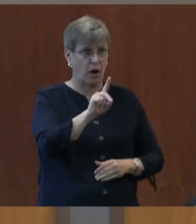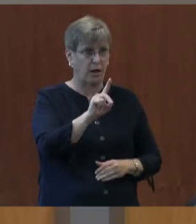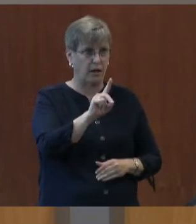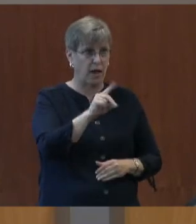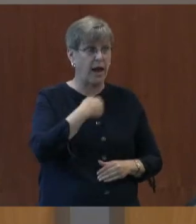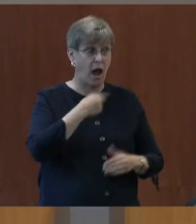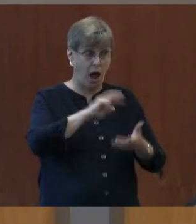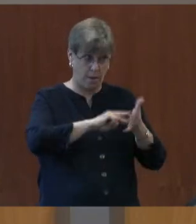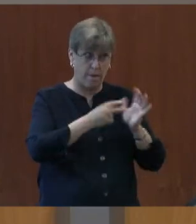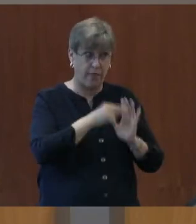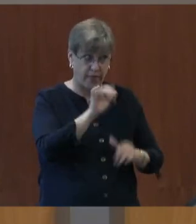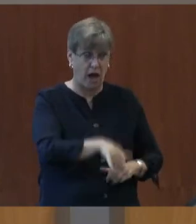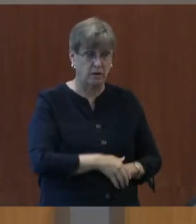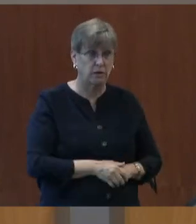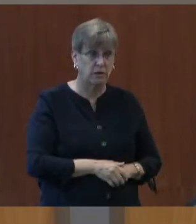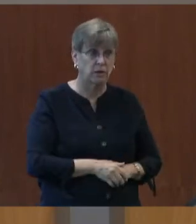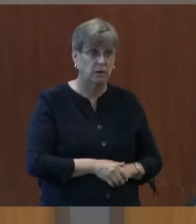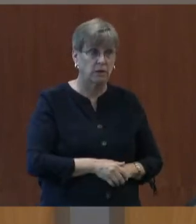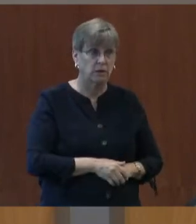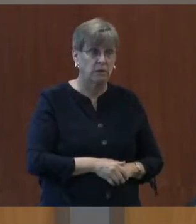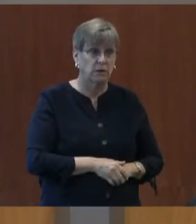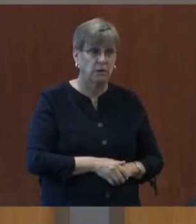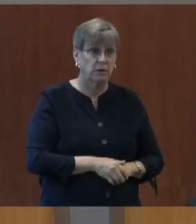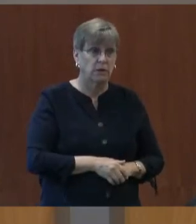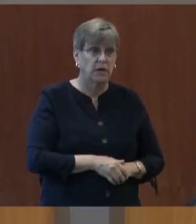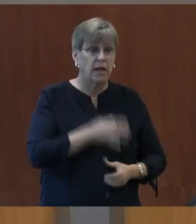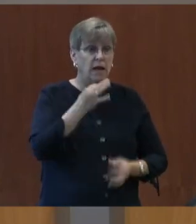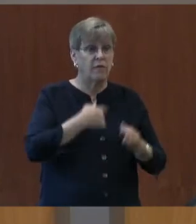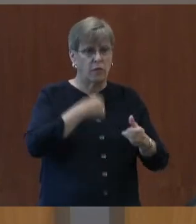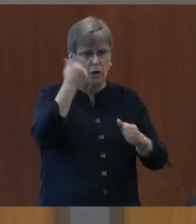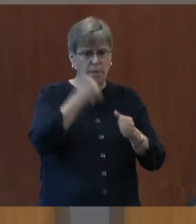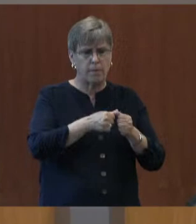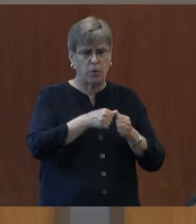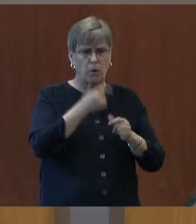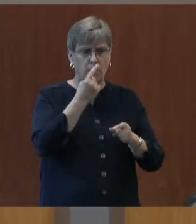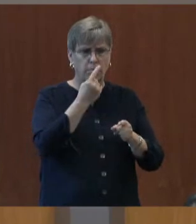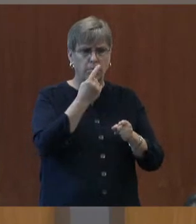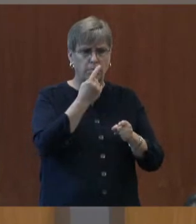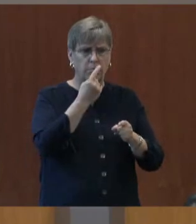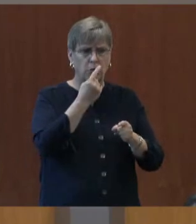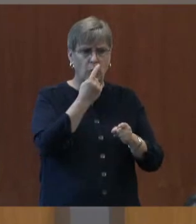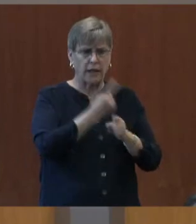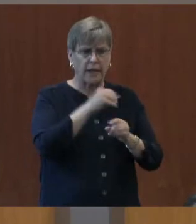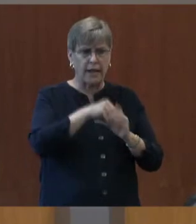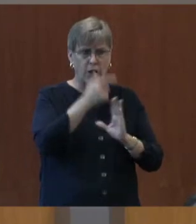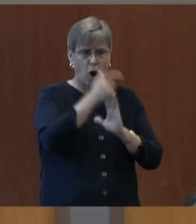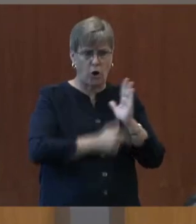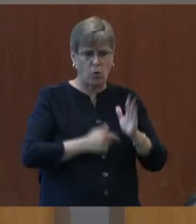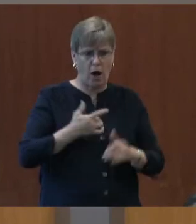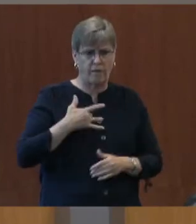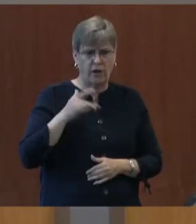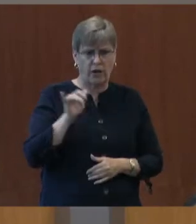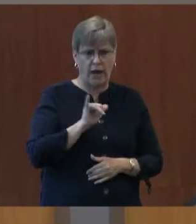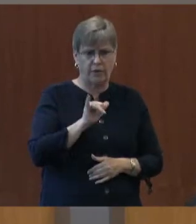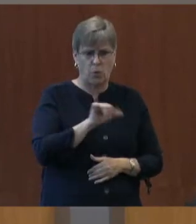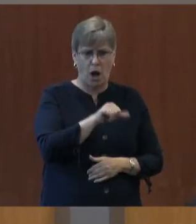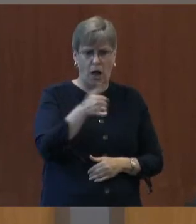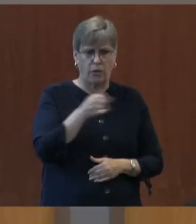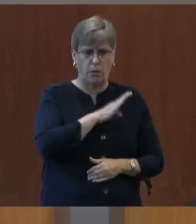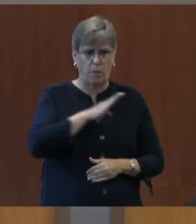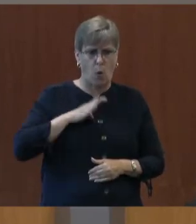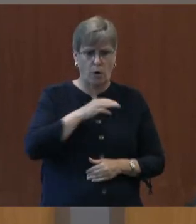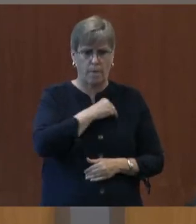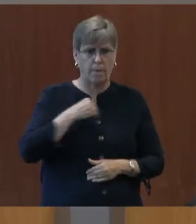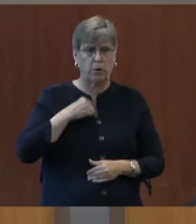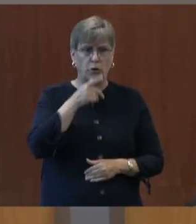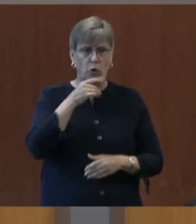I meant it. And if I remember correctly in the article, I feel as though there are a couple other board members